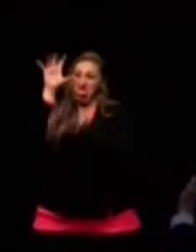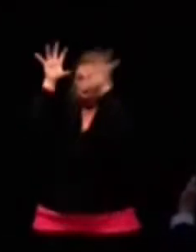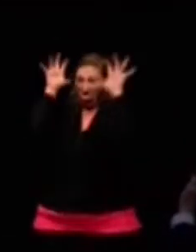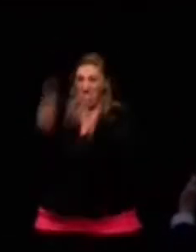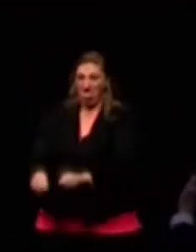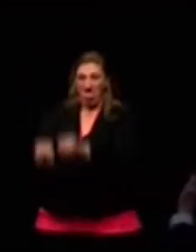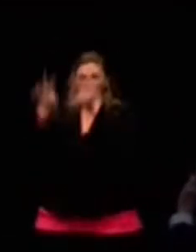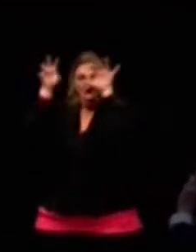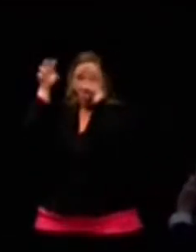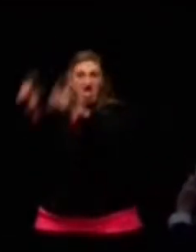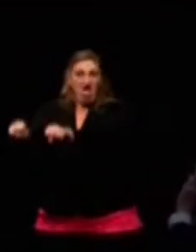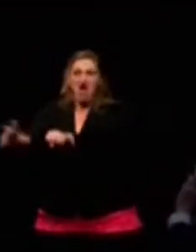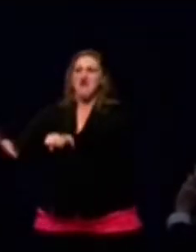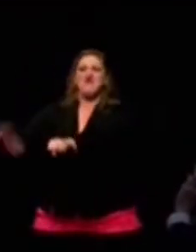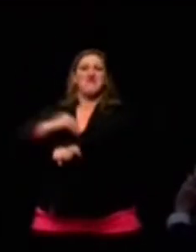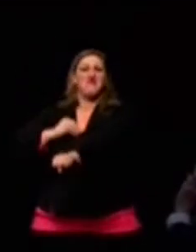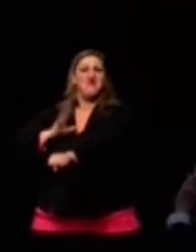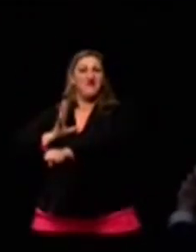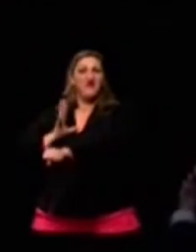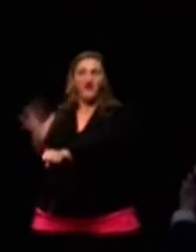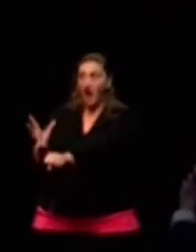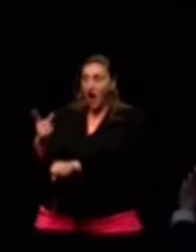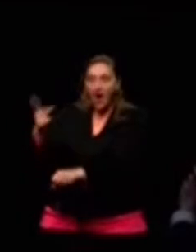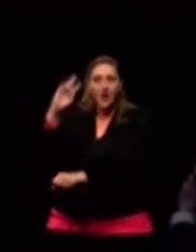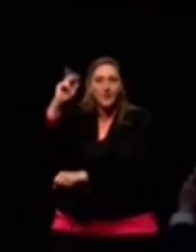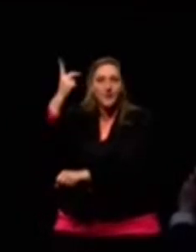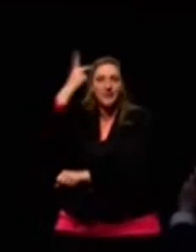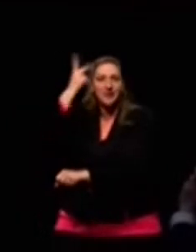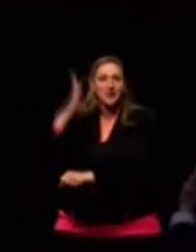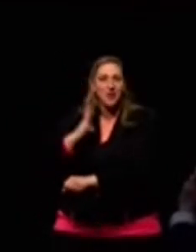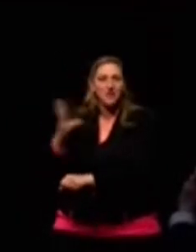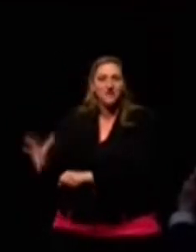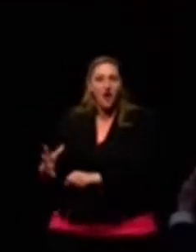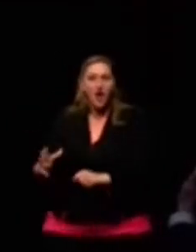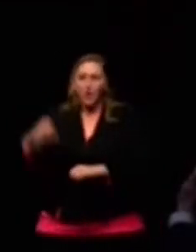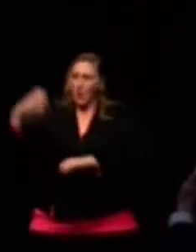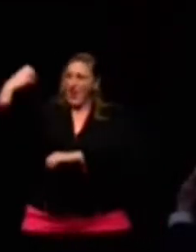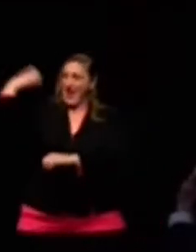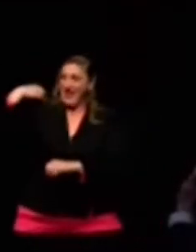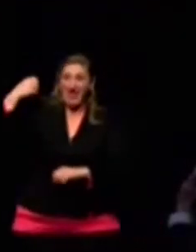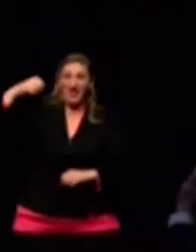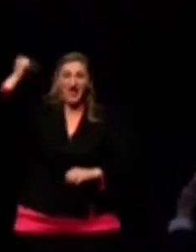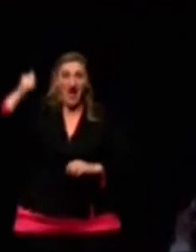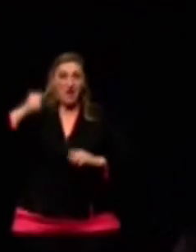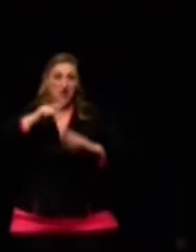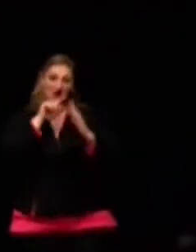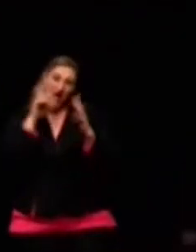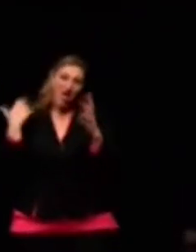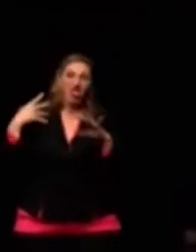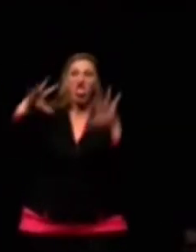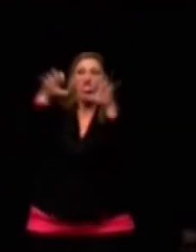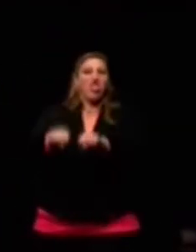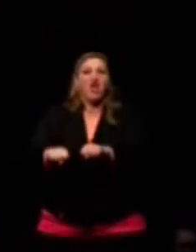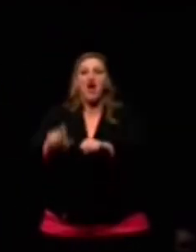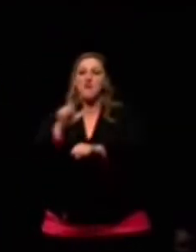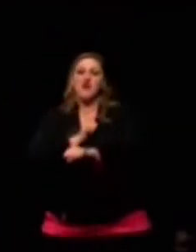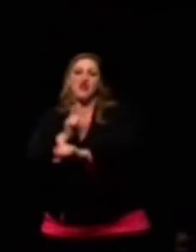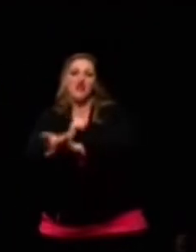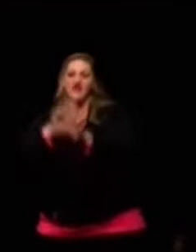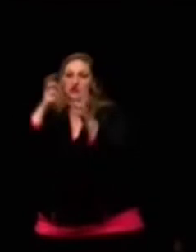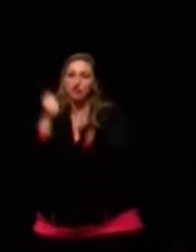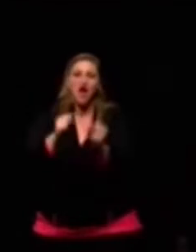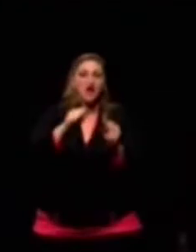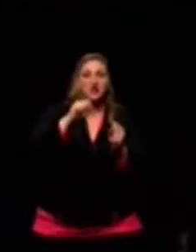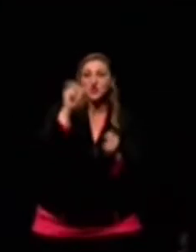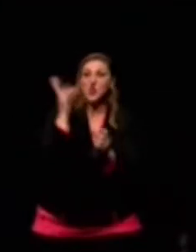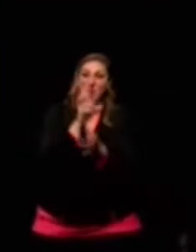political discourse, when storming the Capitol, assaulting police officers, trying to overturn